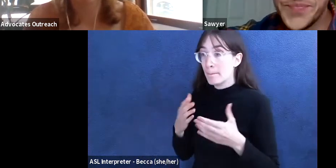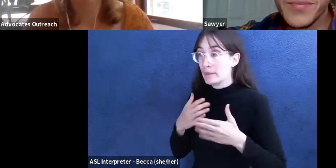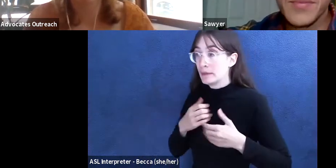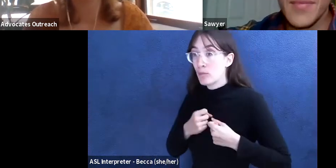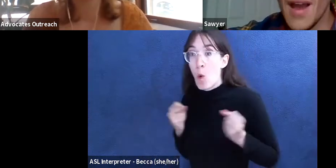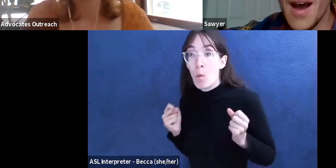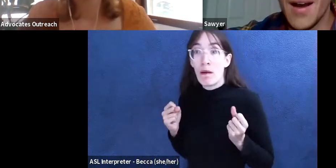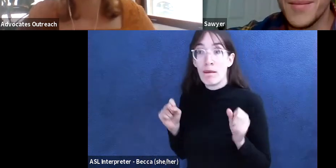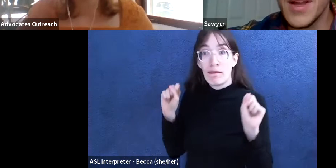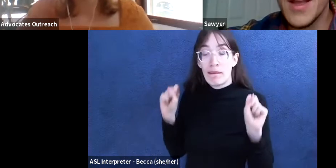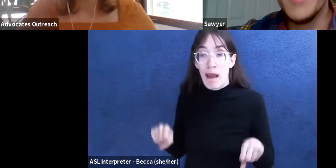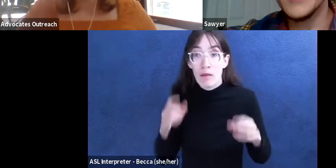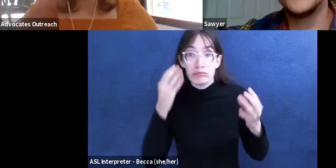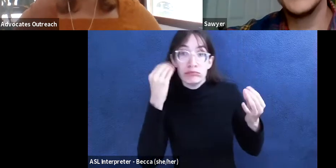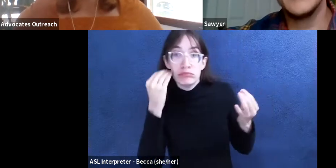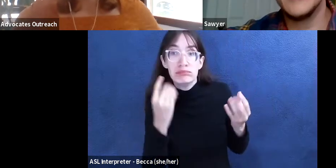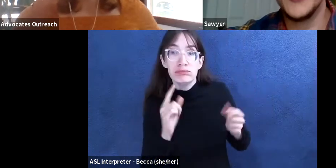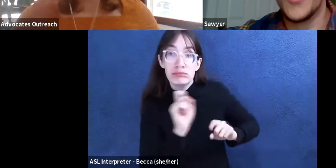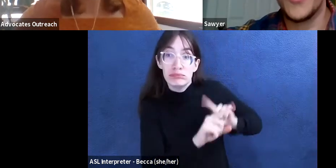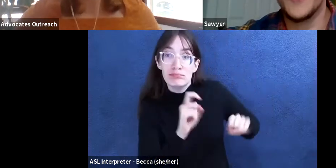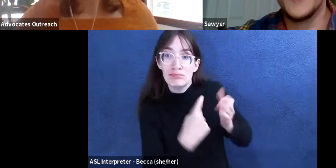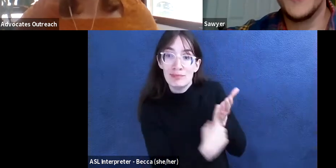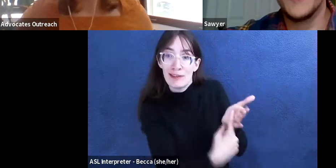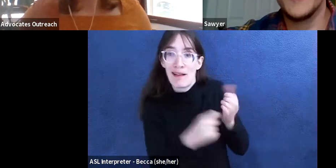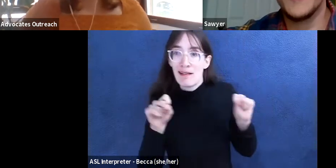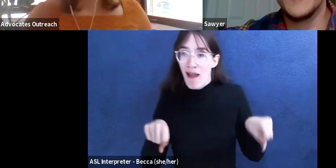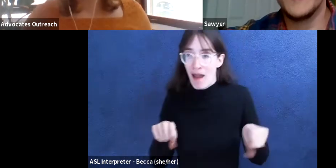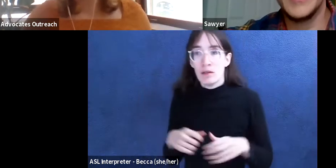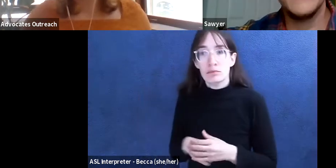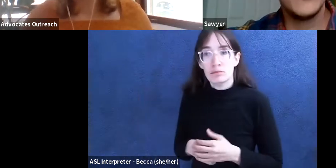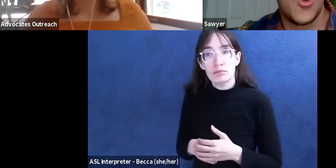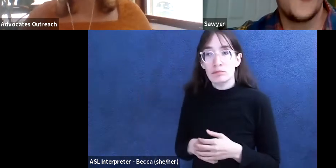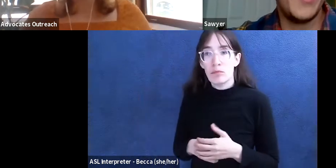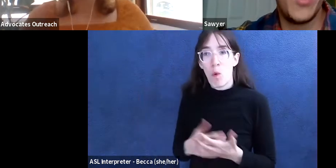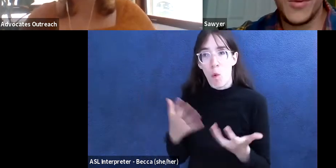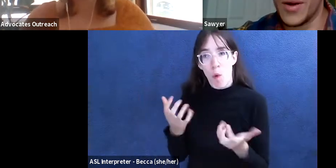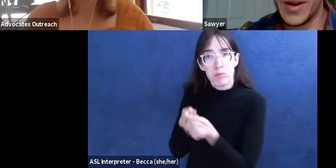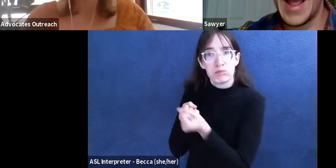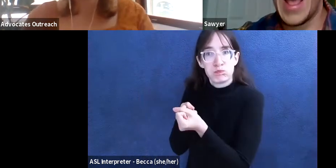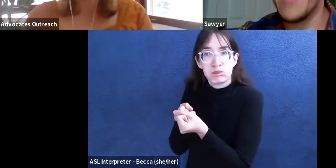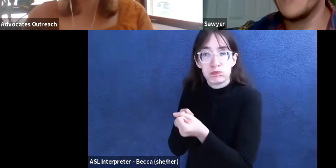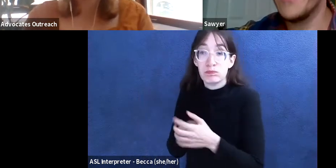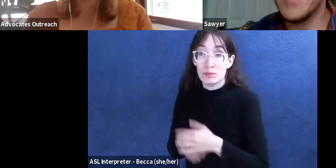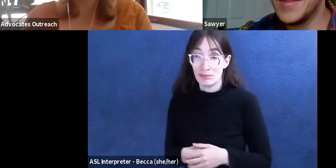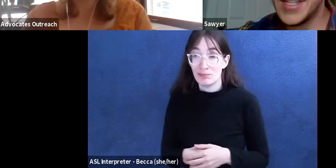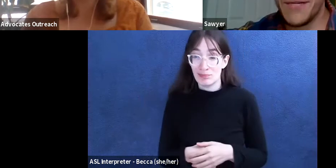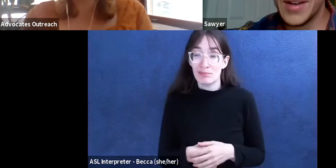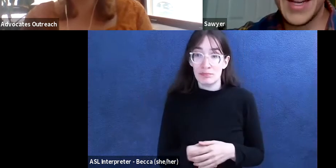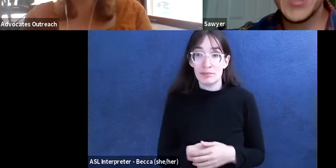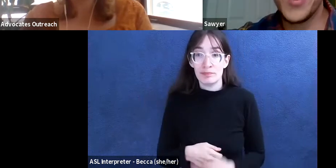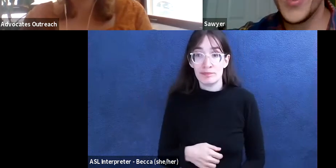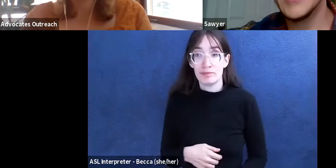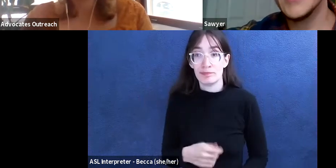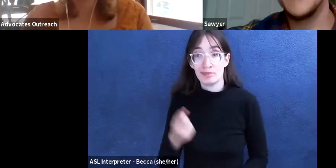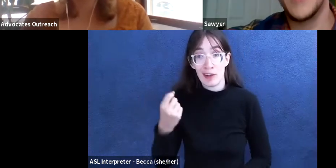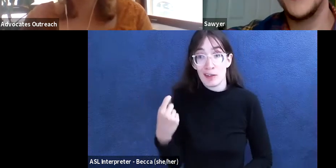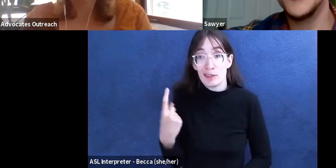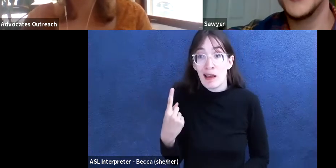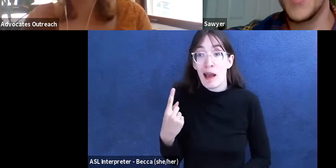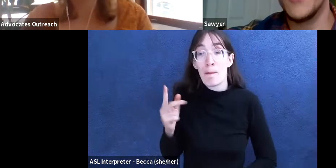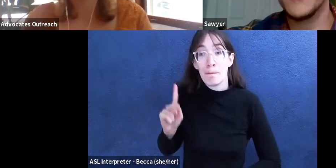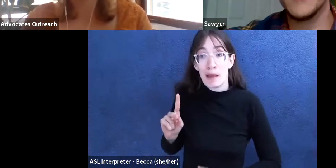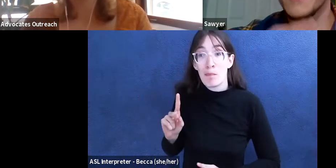under what circumstances should a person have sex, or like what are your values about marriage